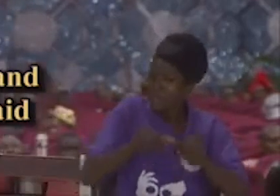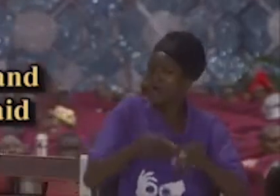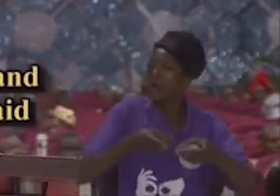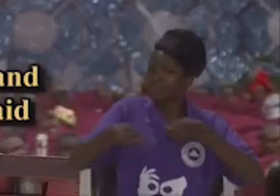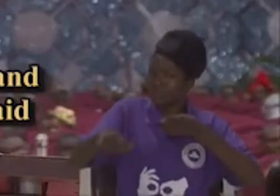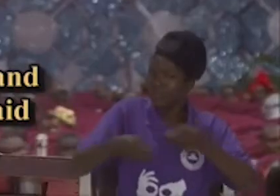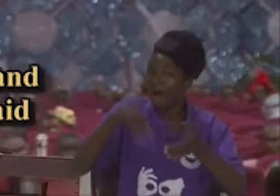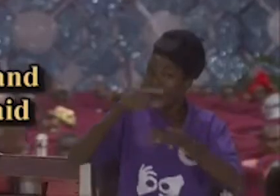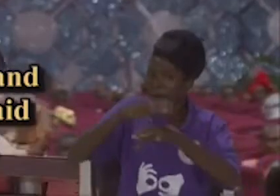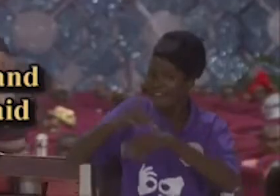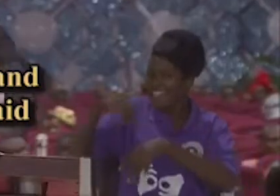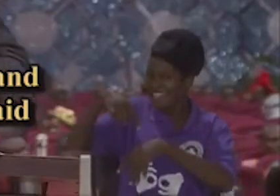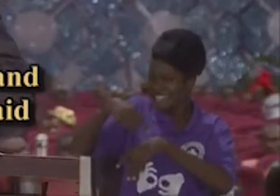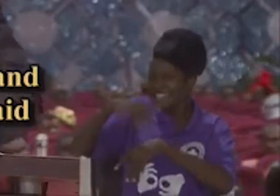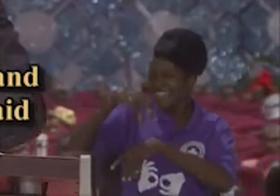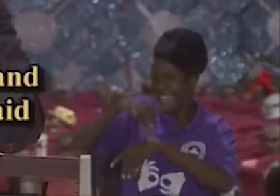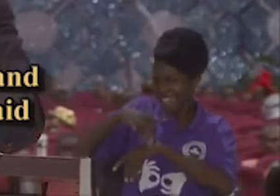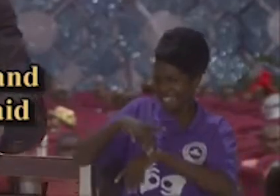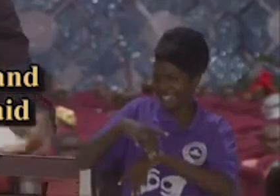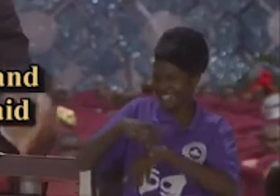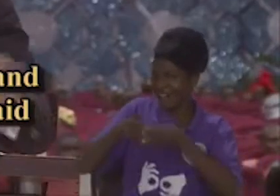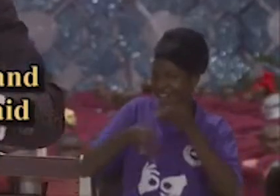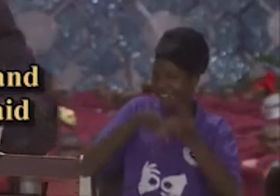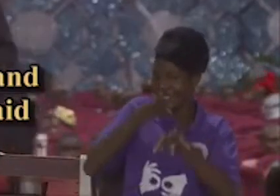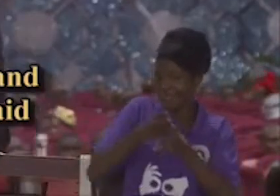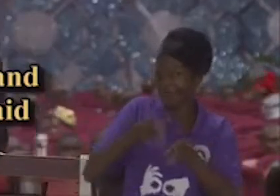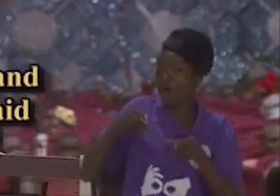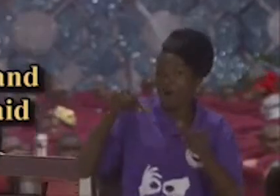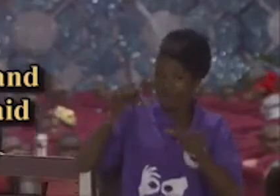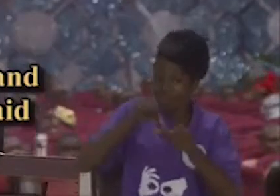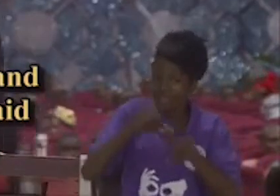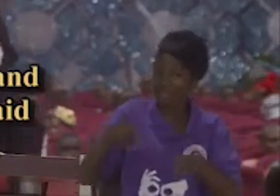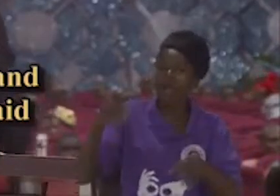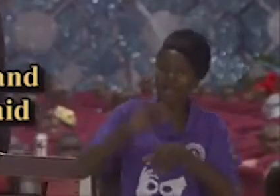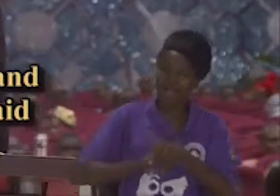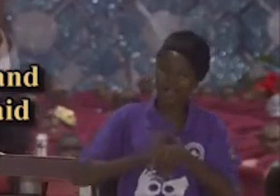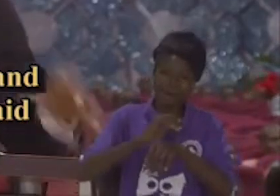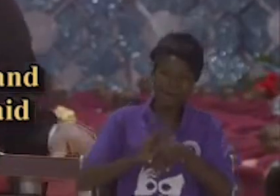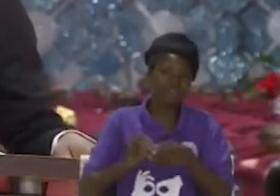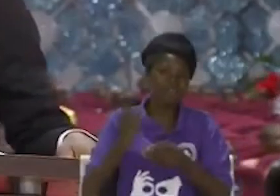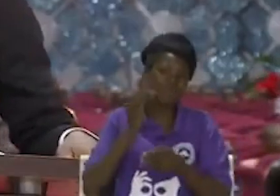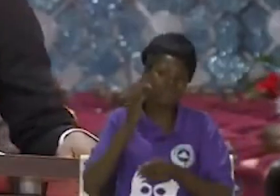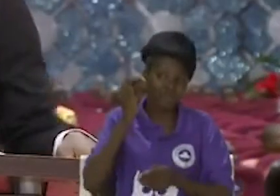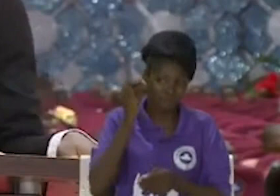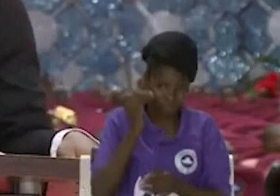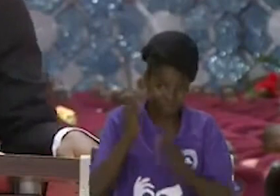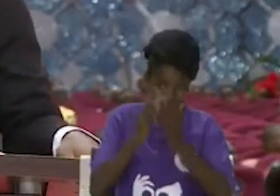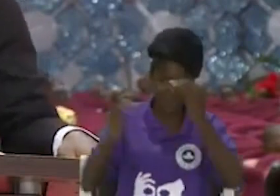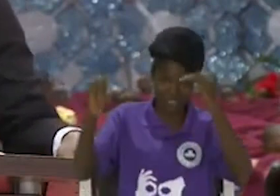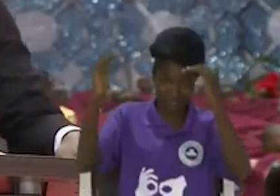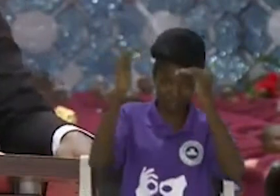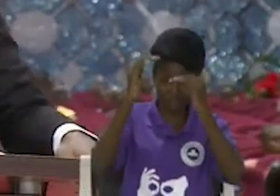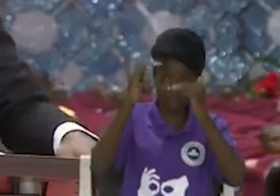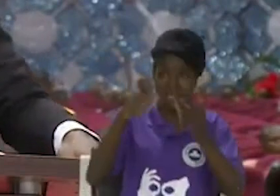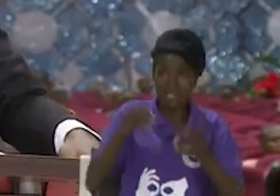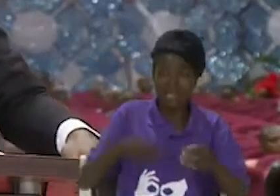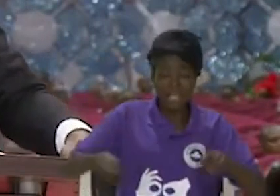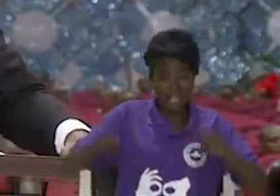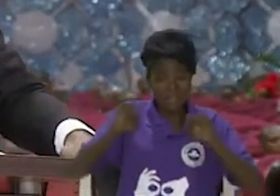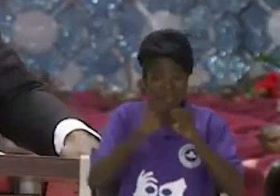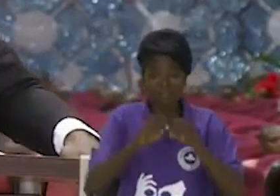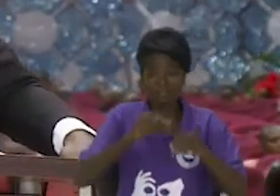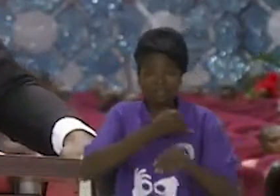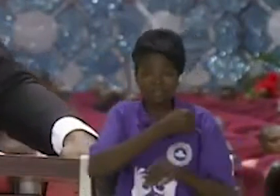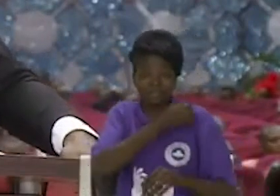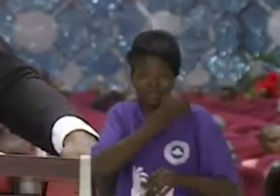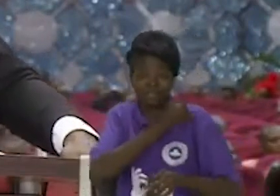earth until he returns or until he calls them home. He wasn't telling us to be in a hurry to come and join him in heaven. Even in John chapter